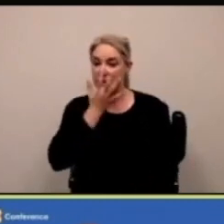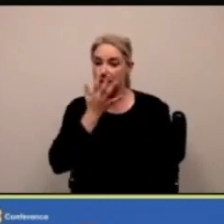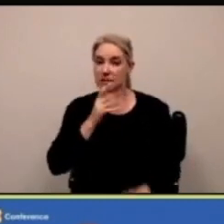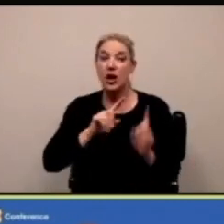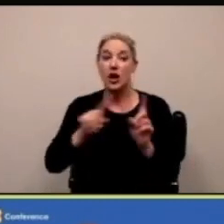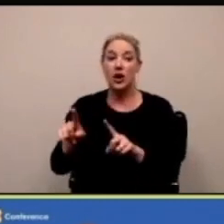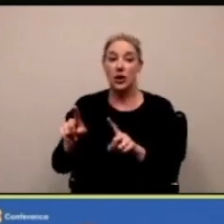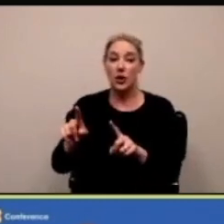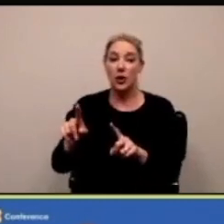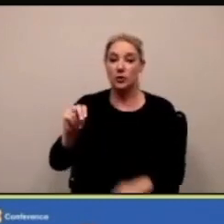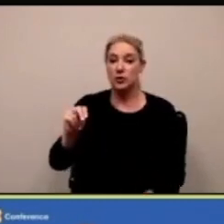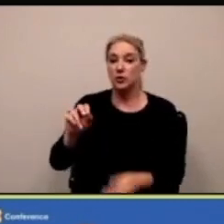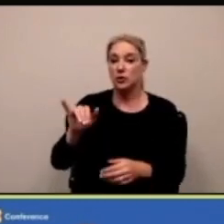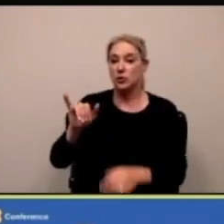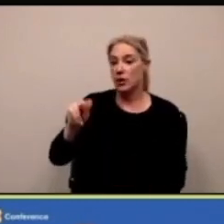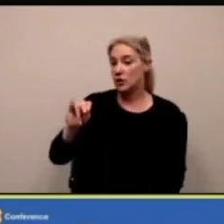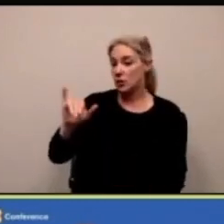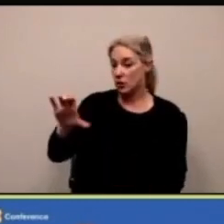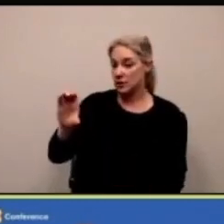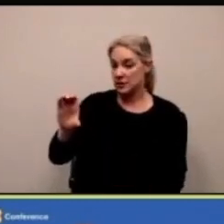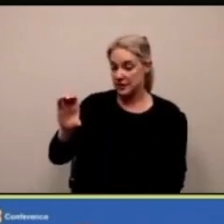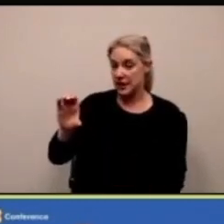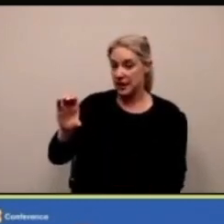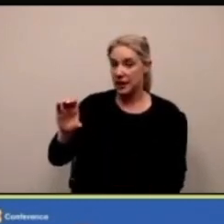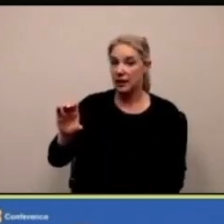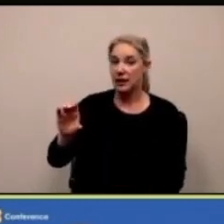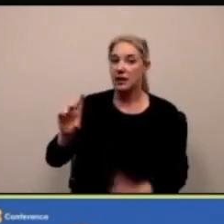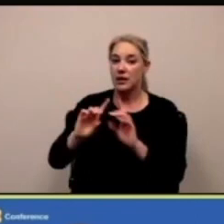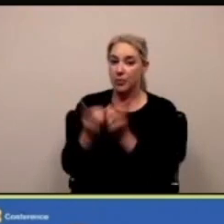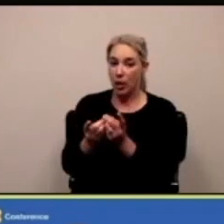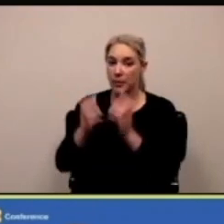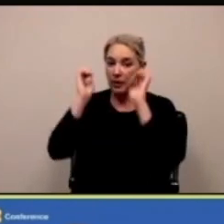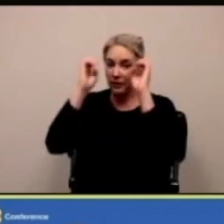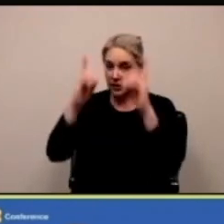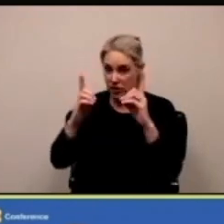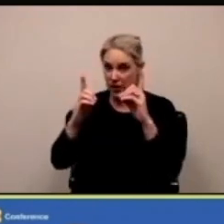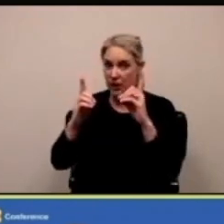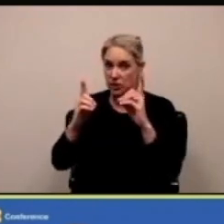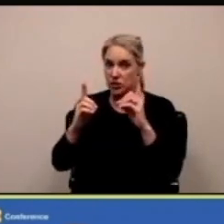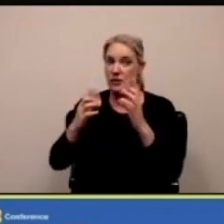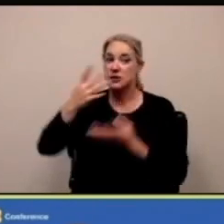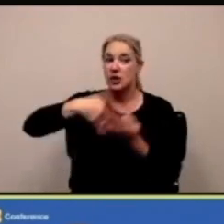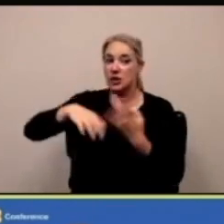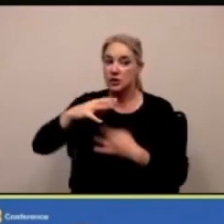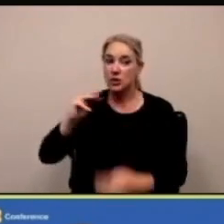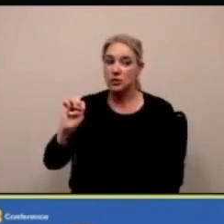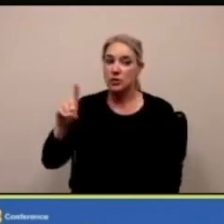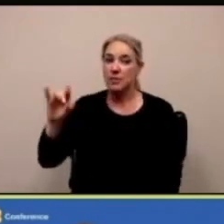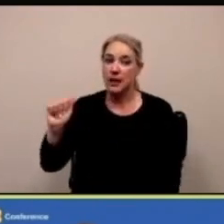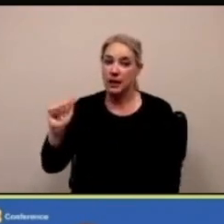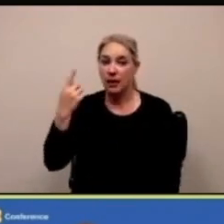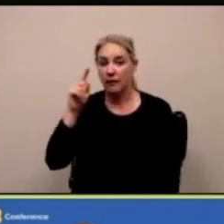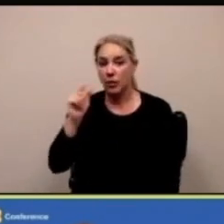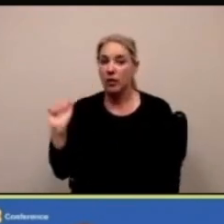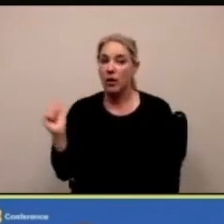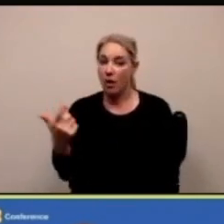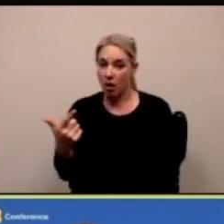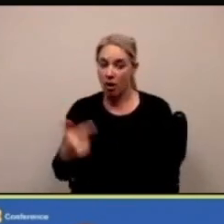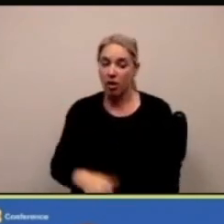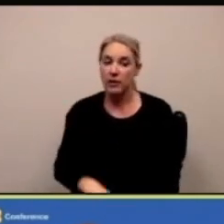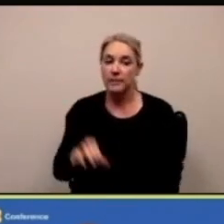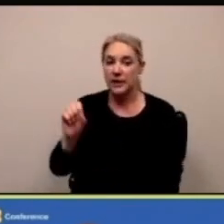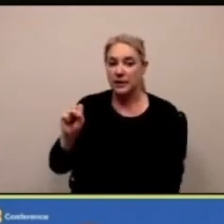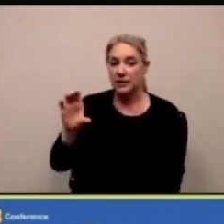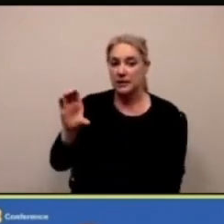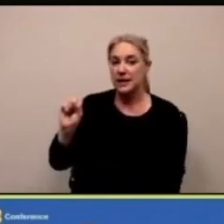of Education's Computer Science for All. On social media, we're always sharing stuff. We're gearing up for summer training, so definitely have some exciting